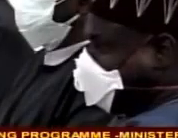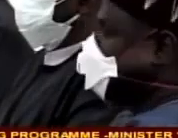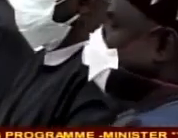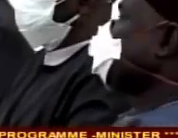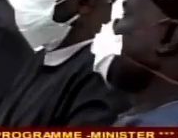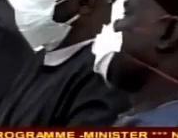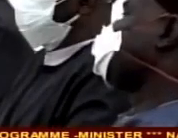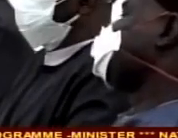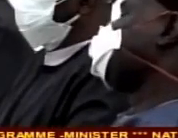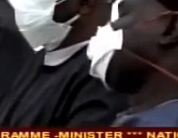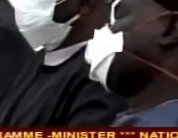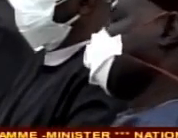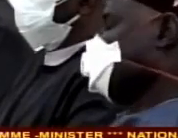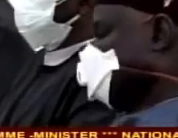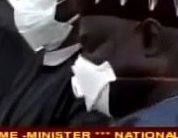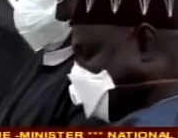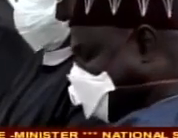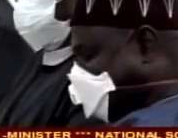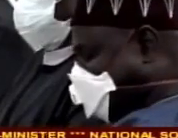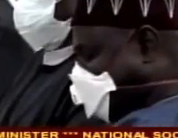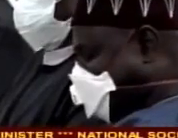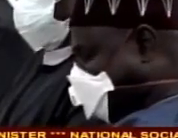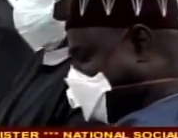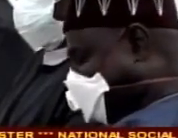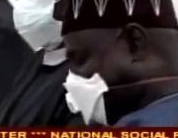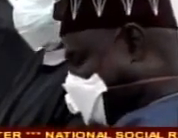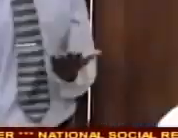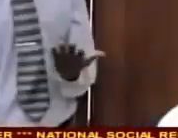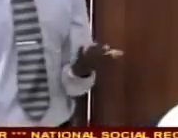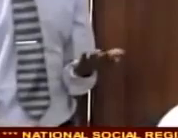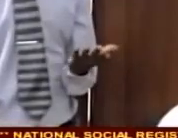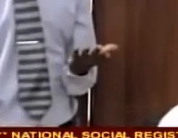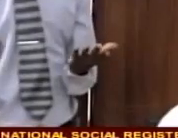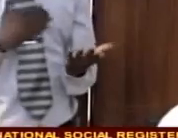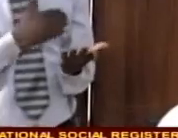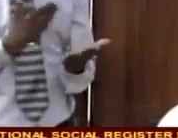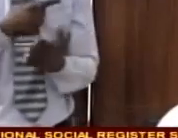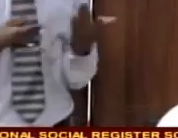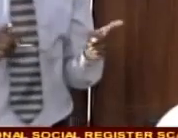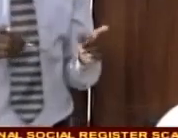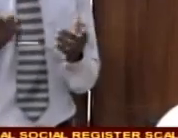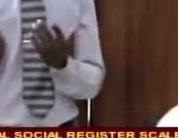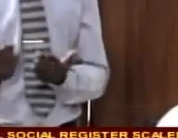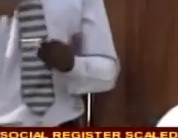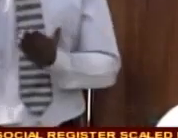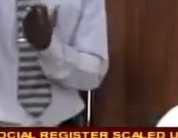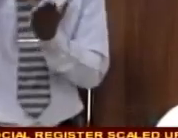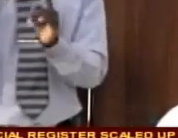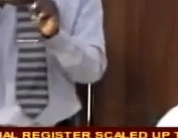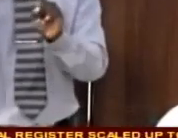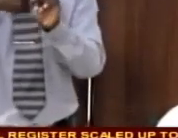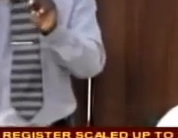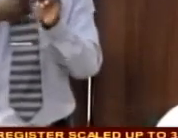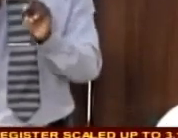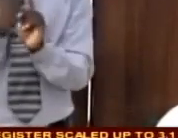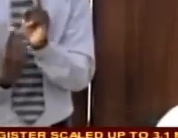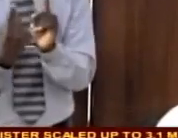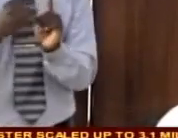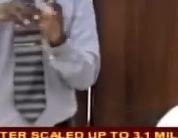kits. So I'd like you to respond to that. And I also noticed that this month alone, out of the